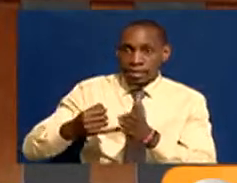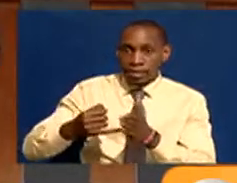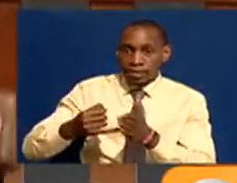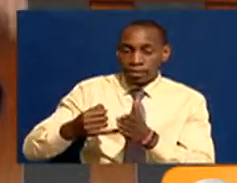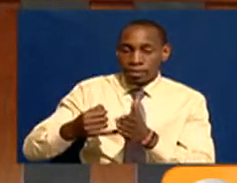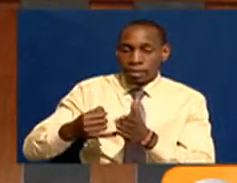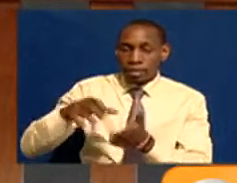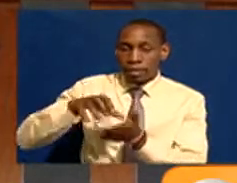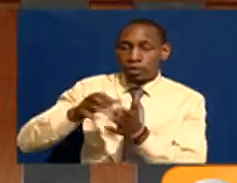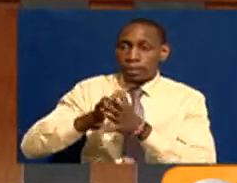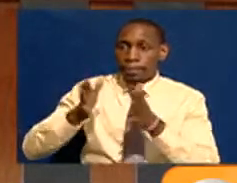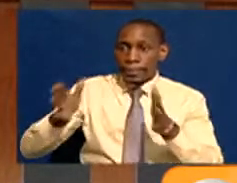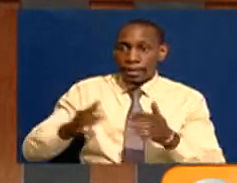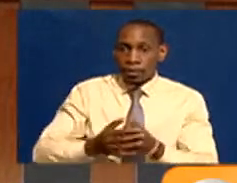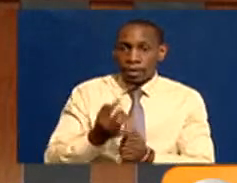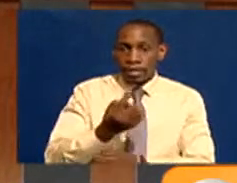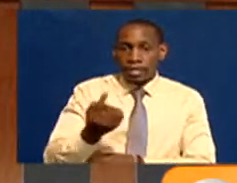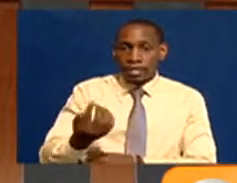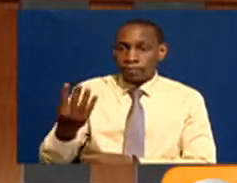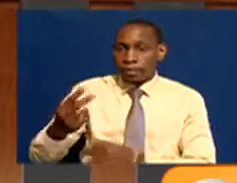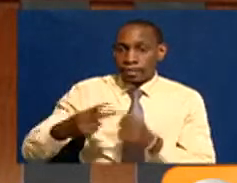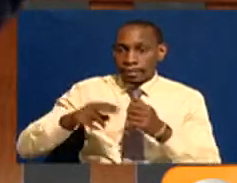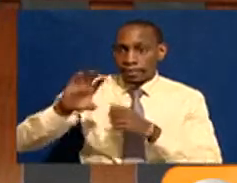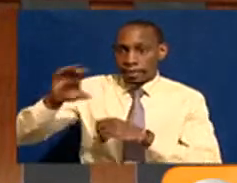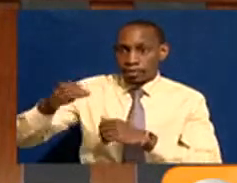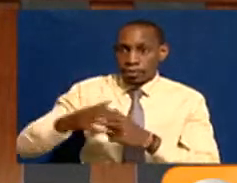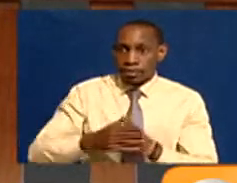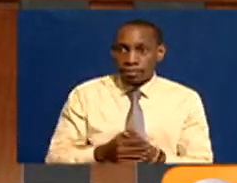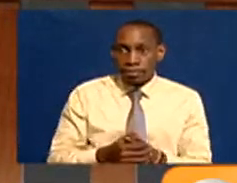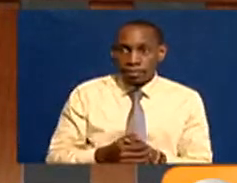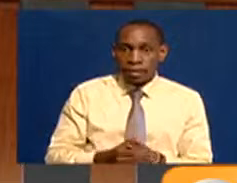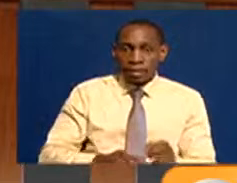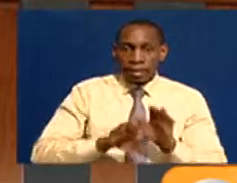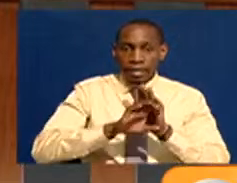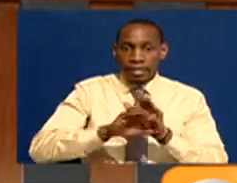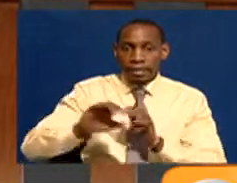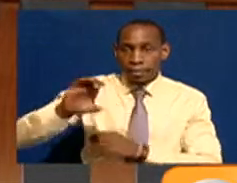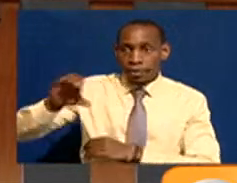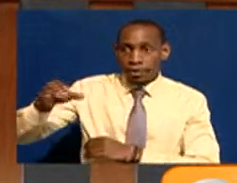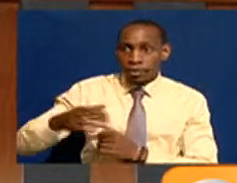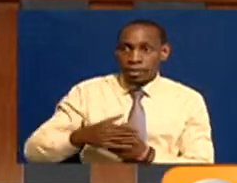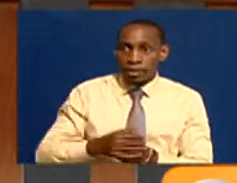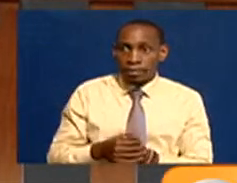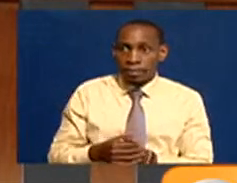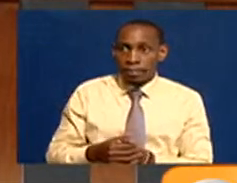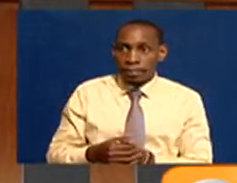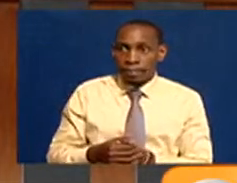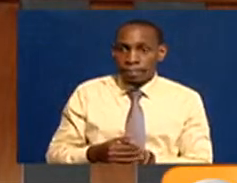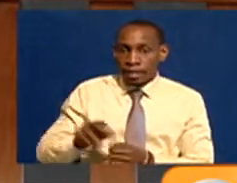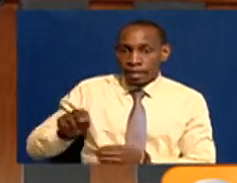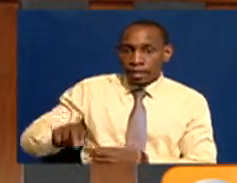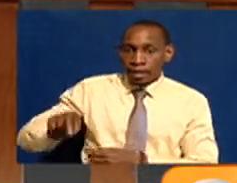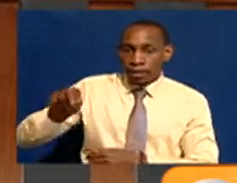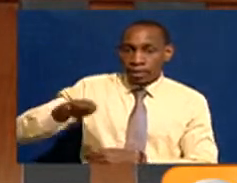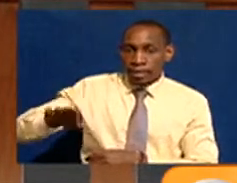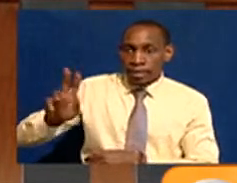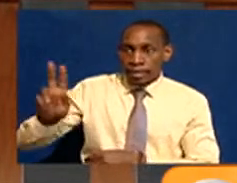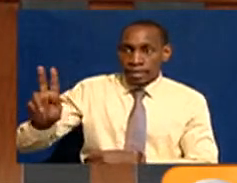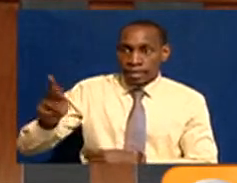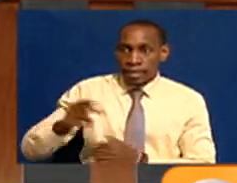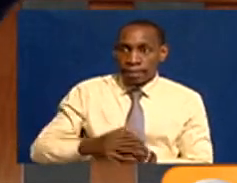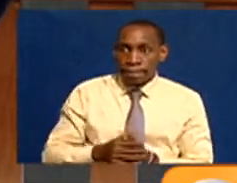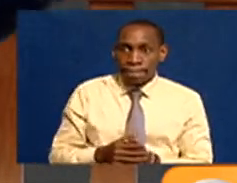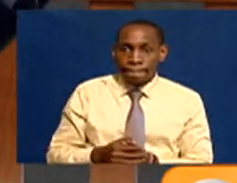mega industrial park in each of our 47 counties. Look at a county like, the northern part of Kenya, and you talk about the Middle